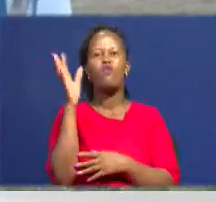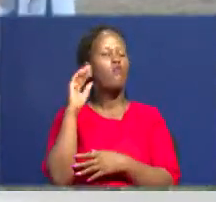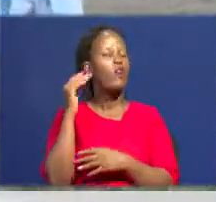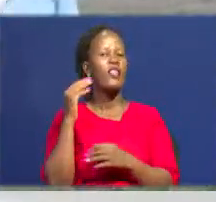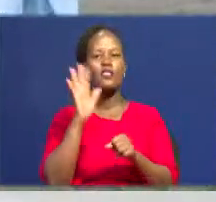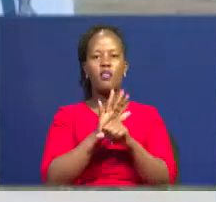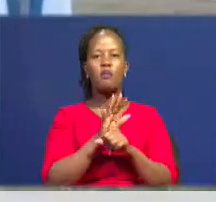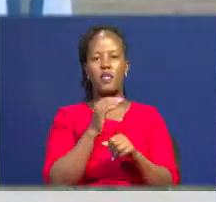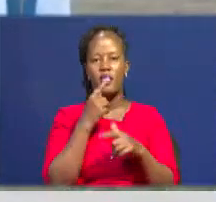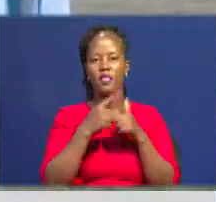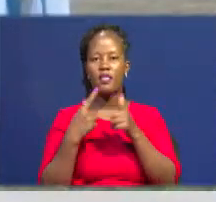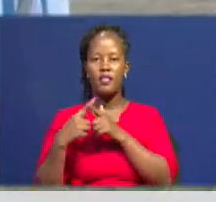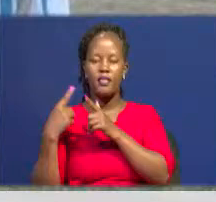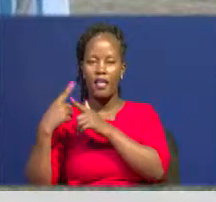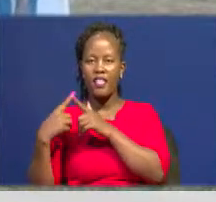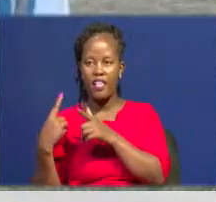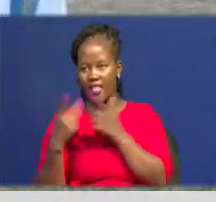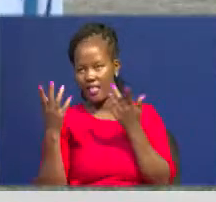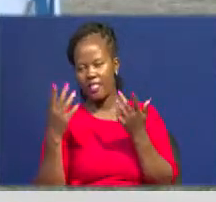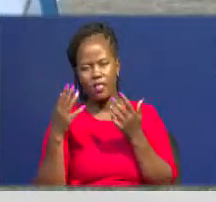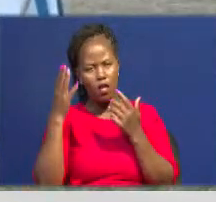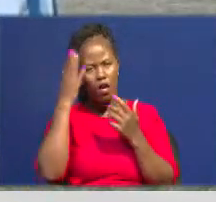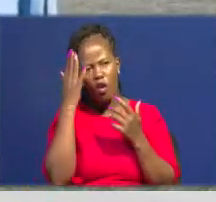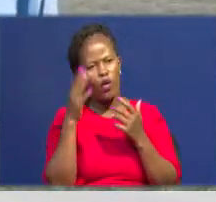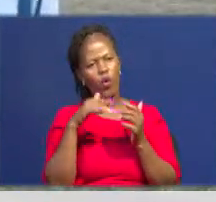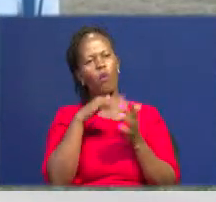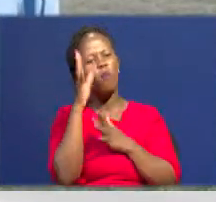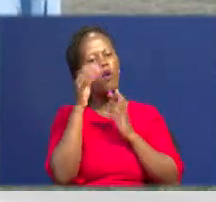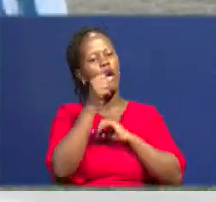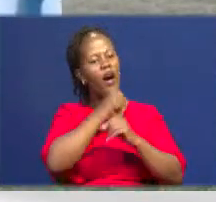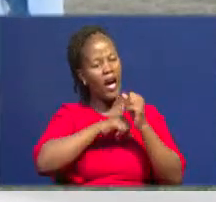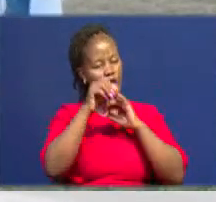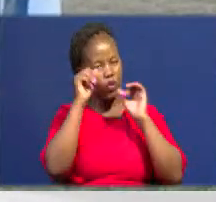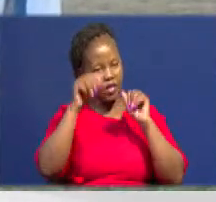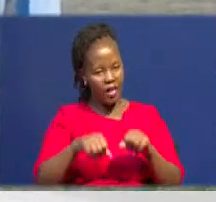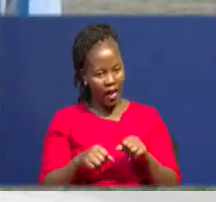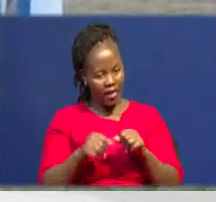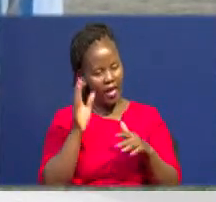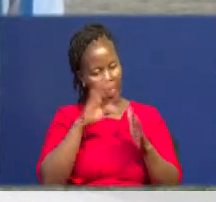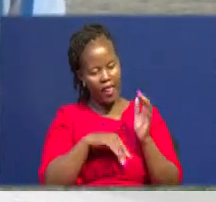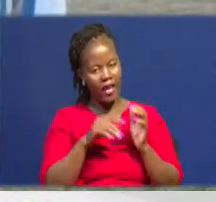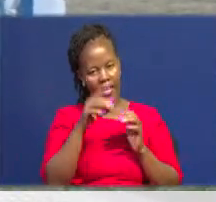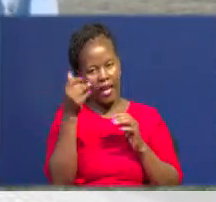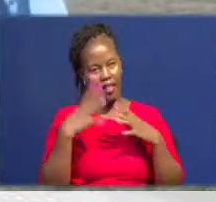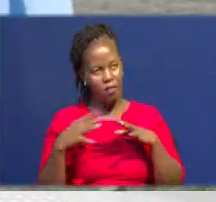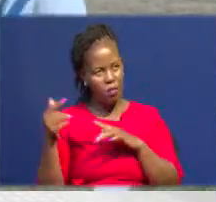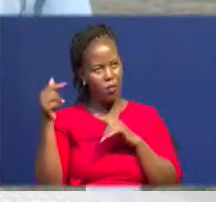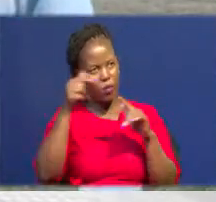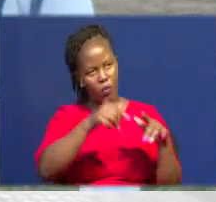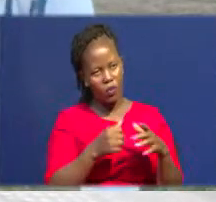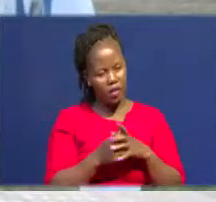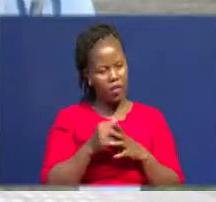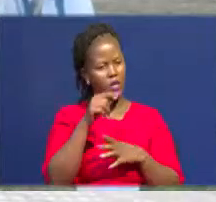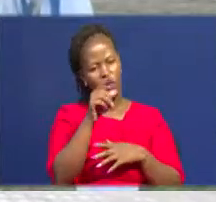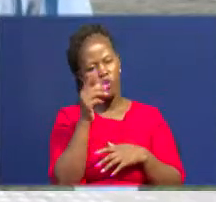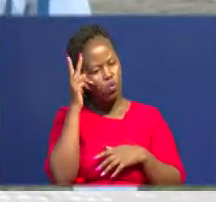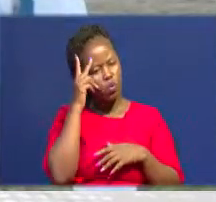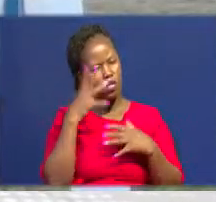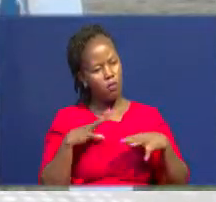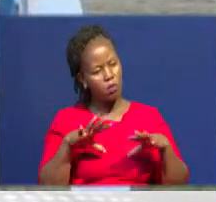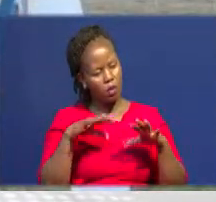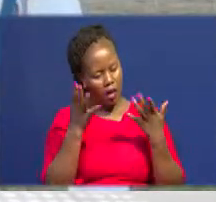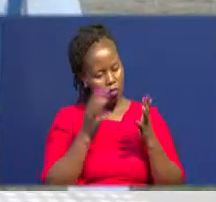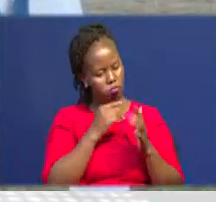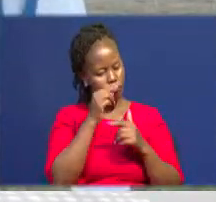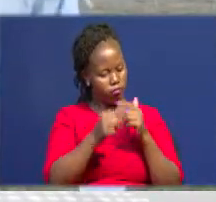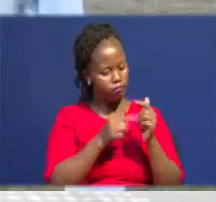it, but I don't realize there's more I could do if somebody else came in. How do you leave them with that knowledge such that they can keep